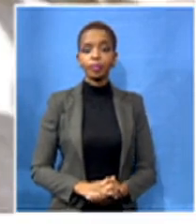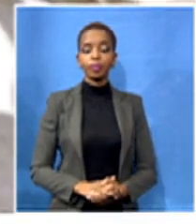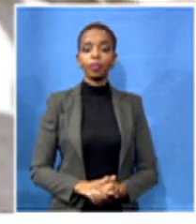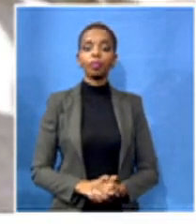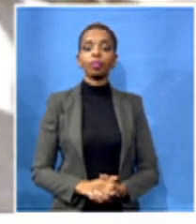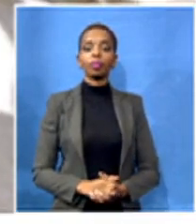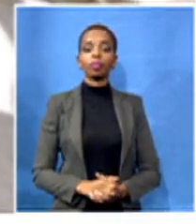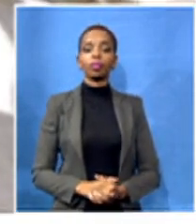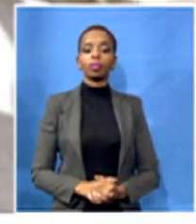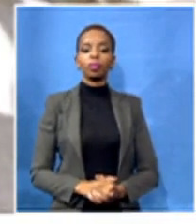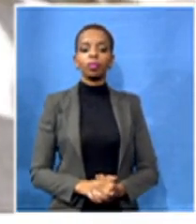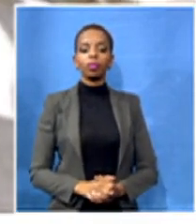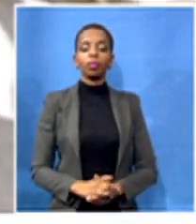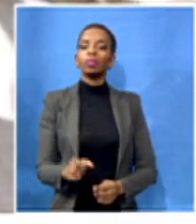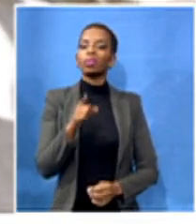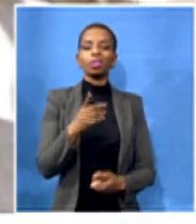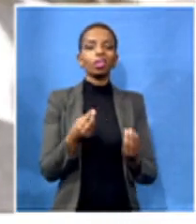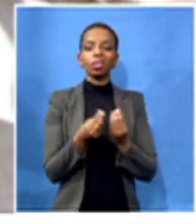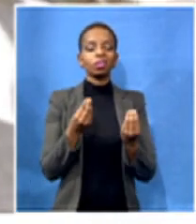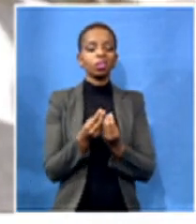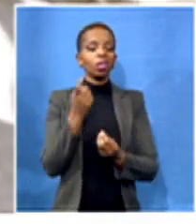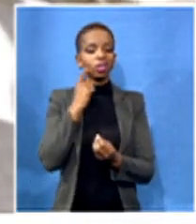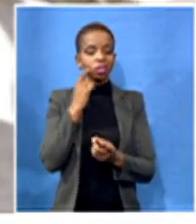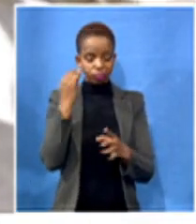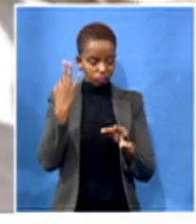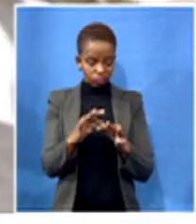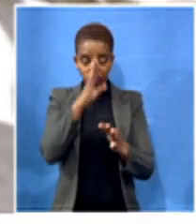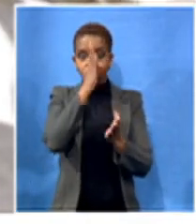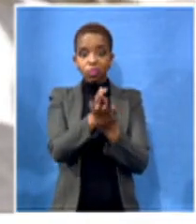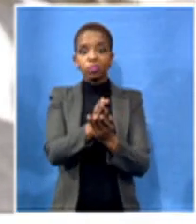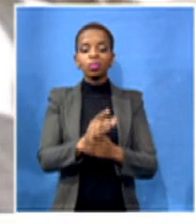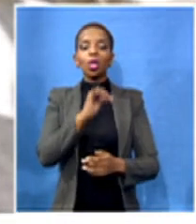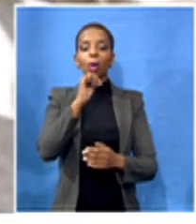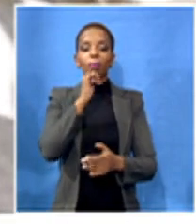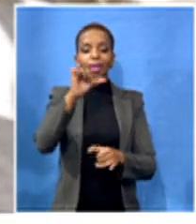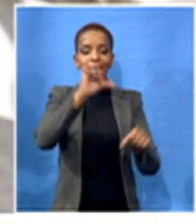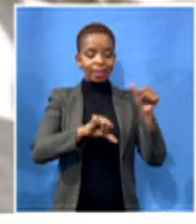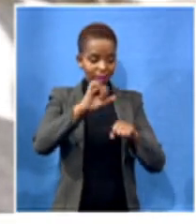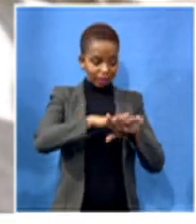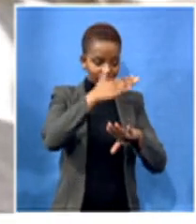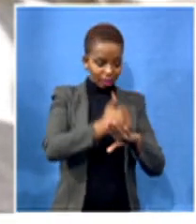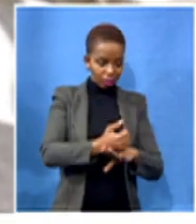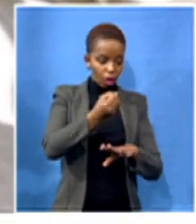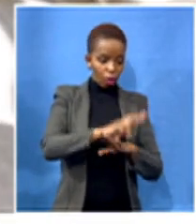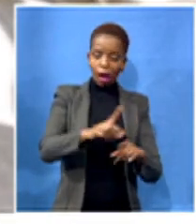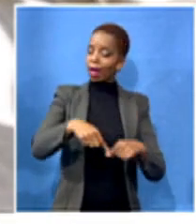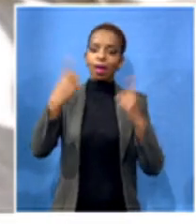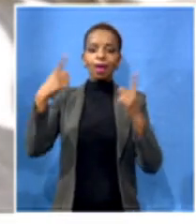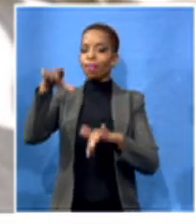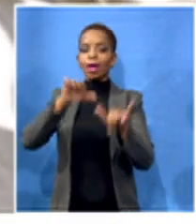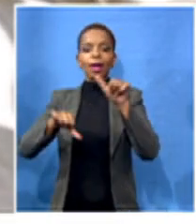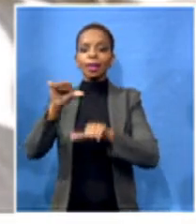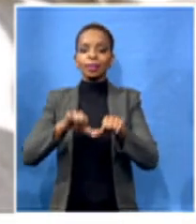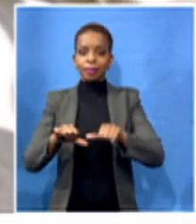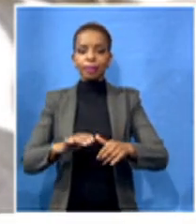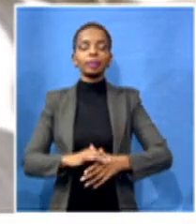The thing is very straightforward. Either something is scientific or not scientific. And part of being